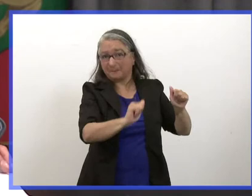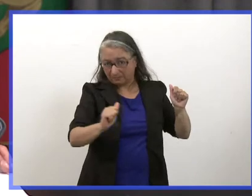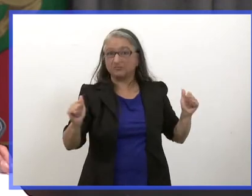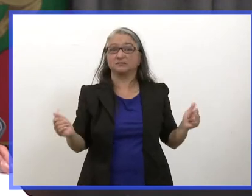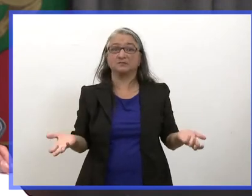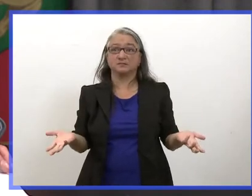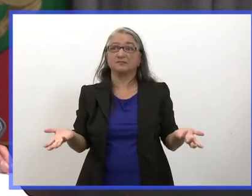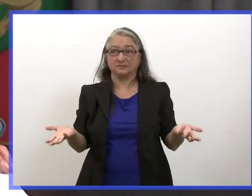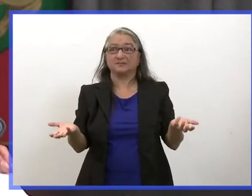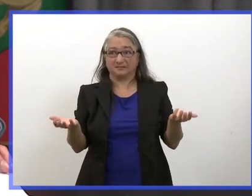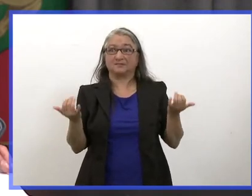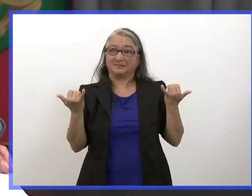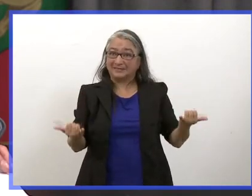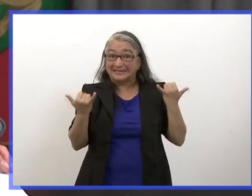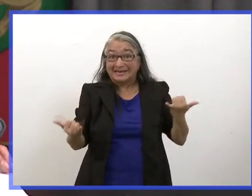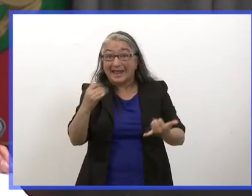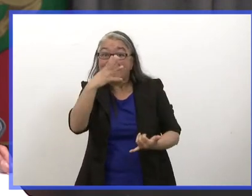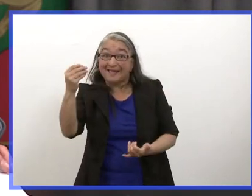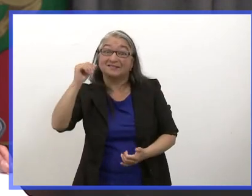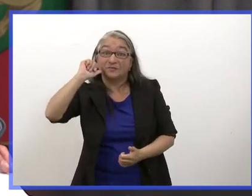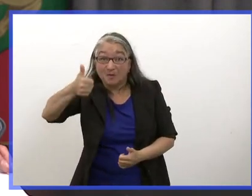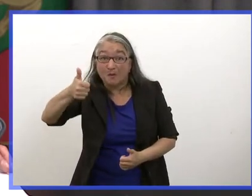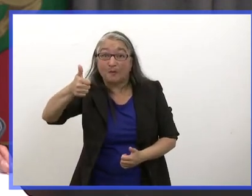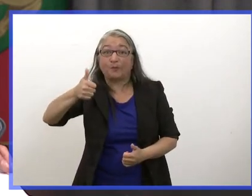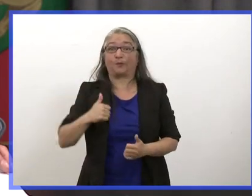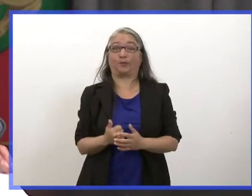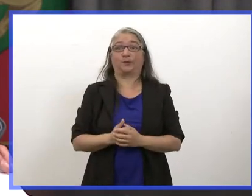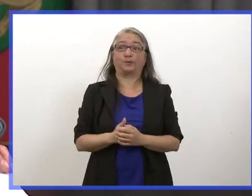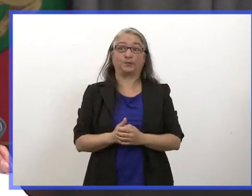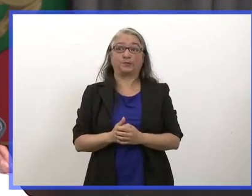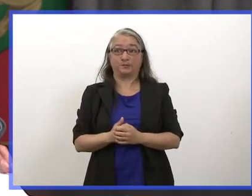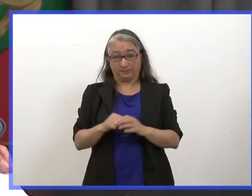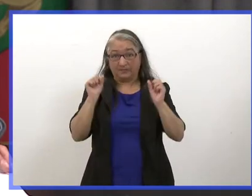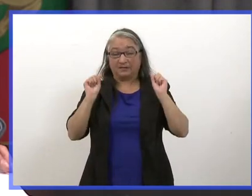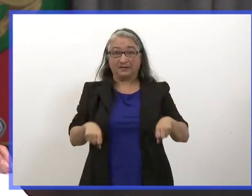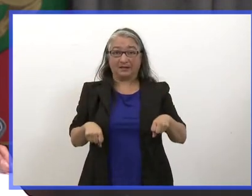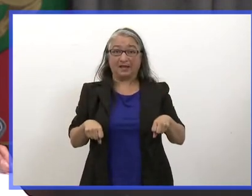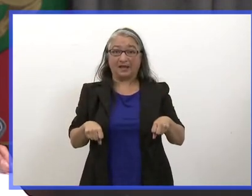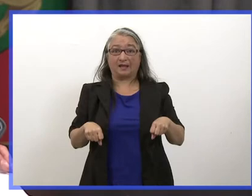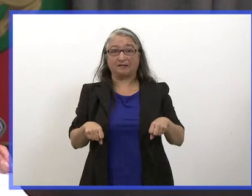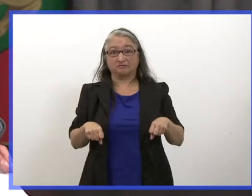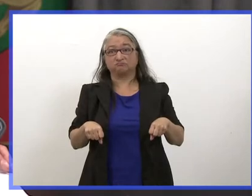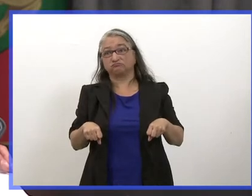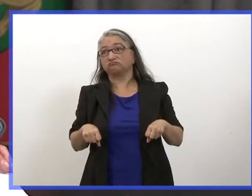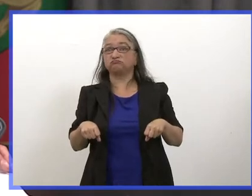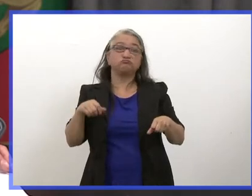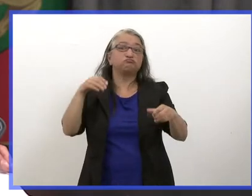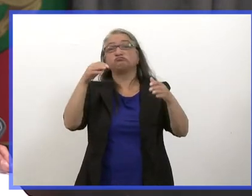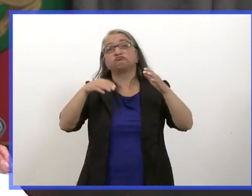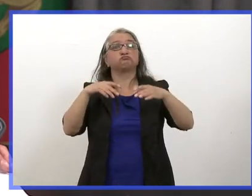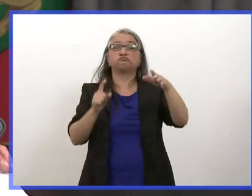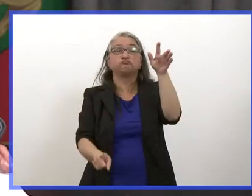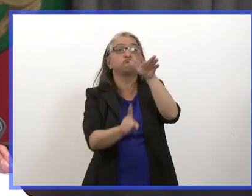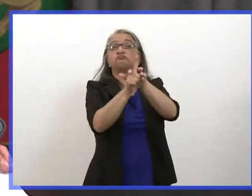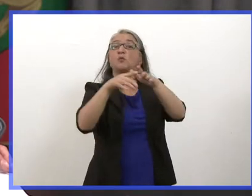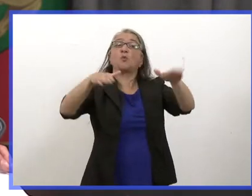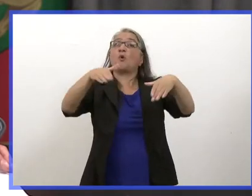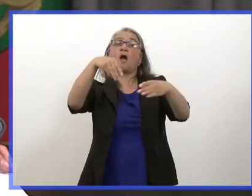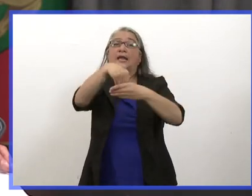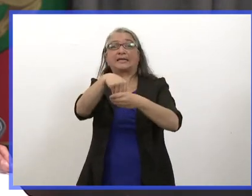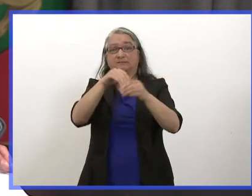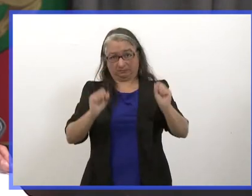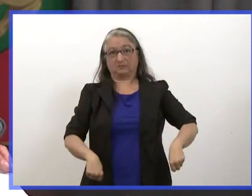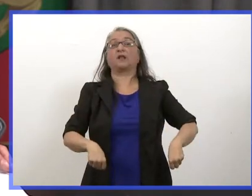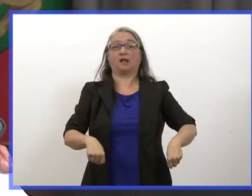to walk-ins. So please, let's get that message out. Let's get the vaccine uptake. And we have